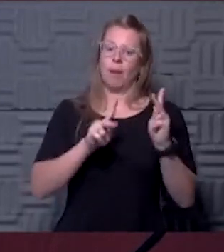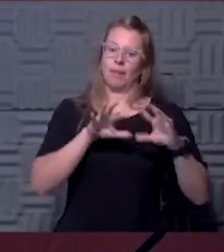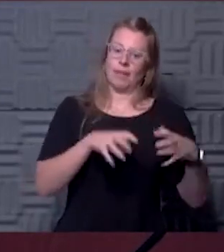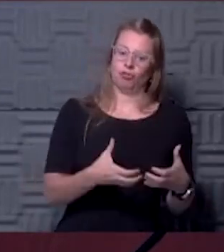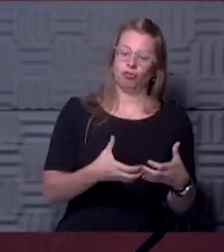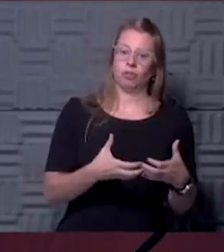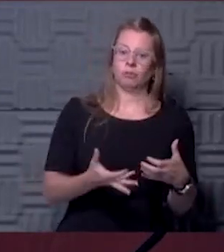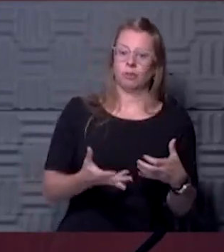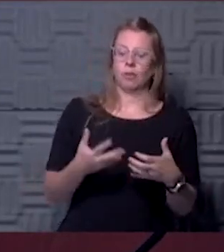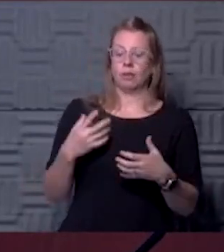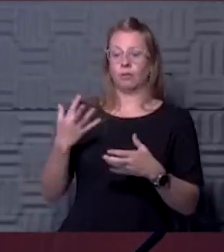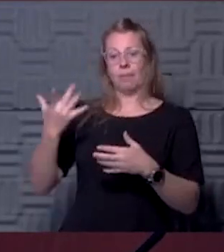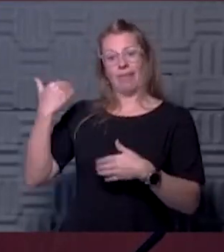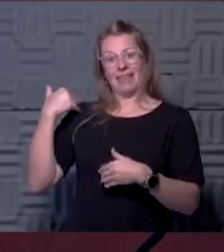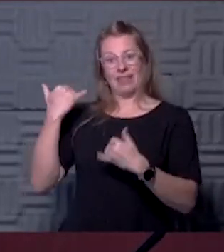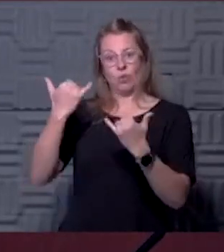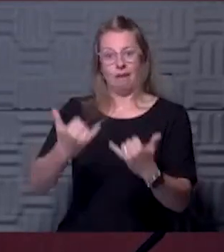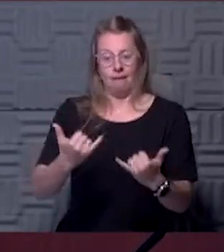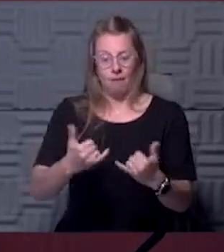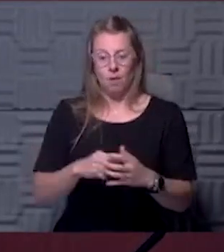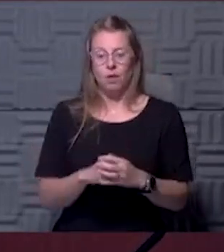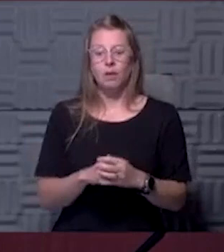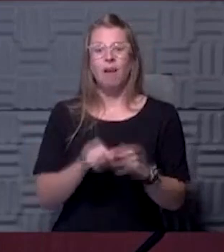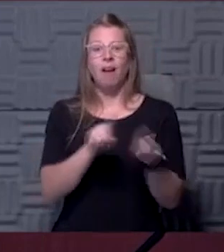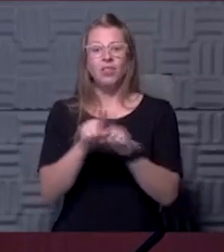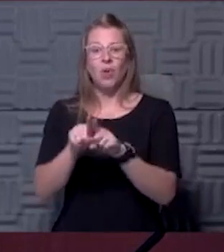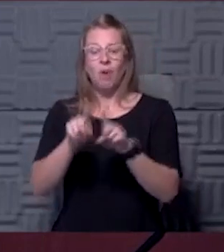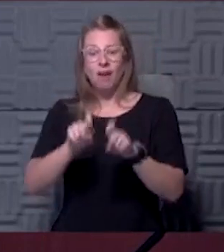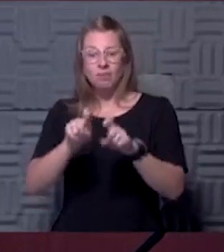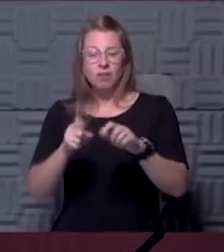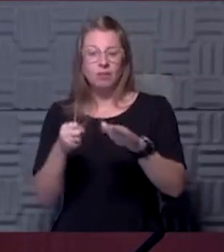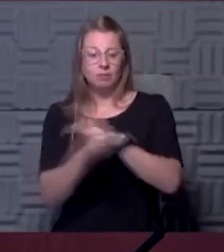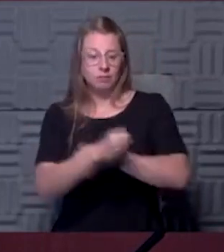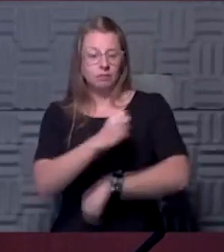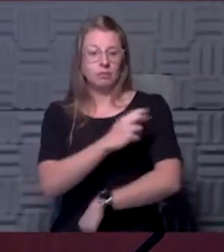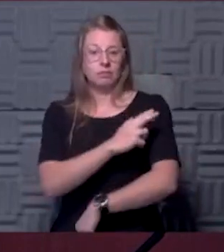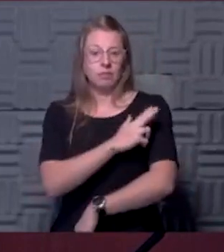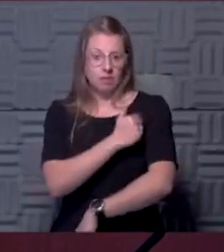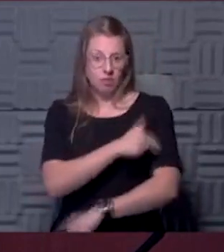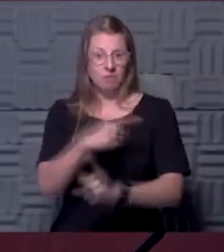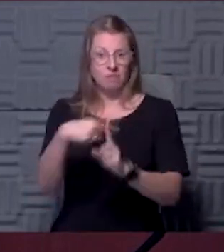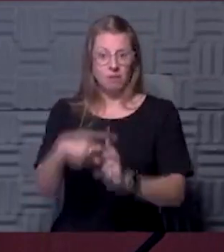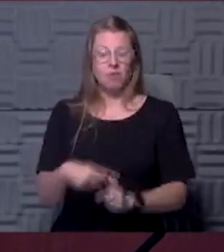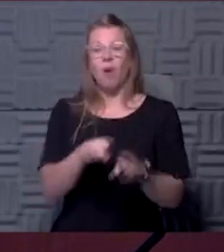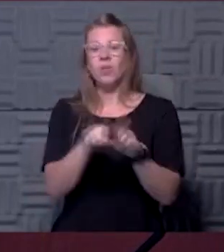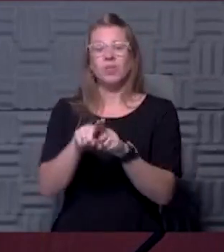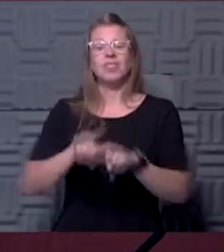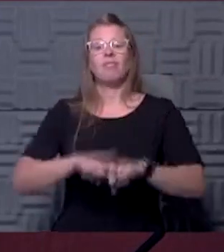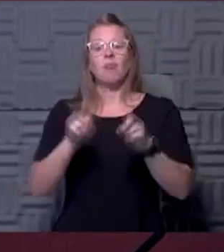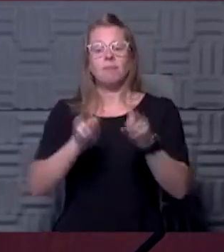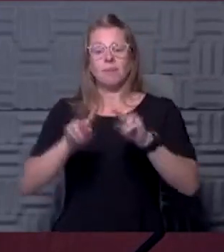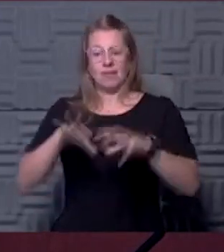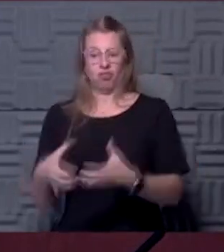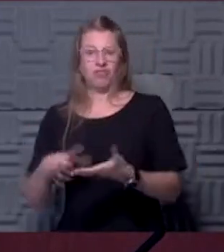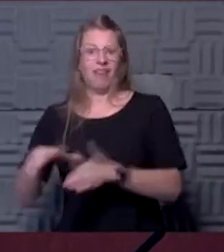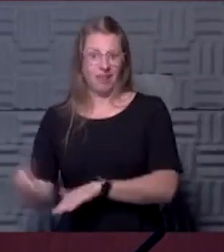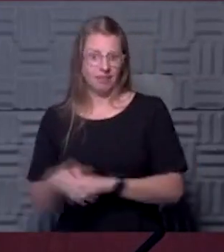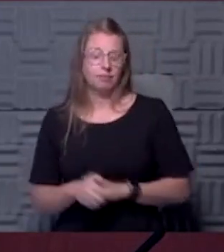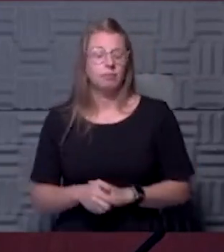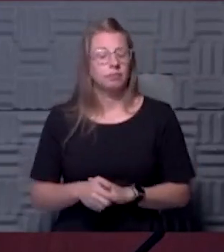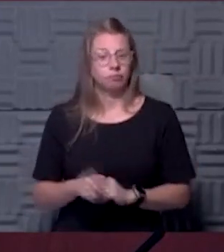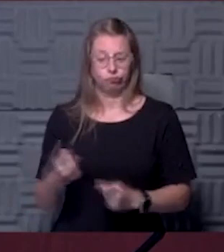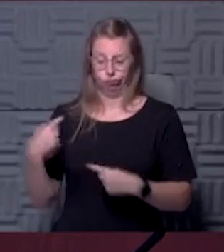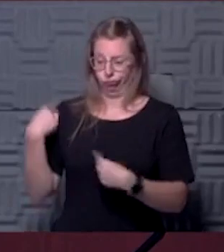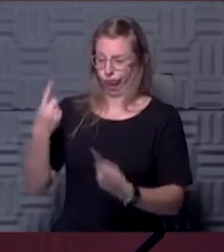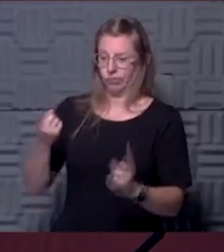there's a different population getting tested and testing positive, and there's a different population dying. And I think that is also a